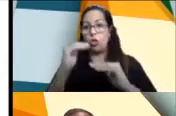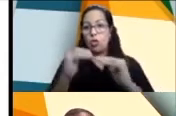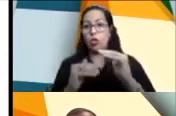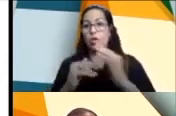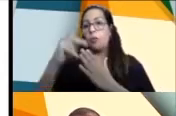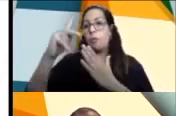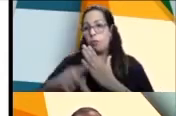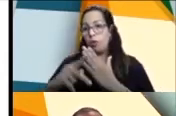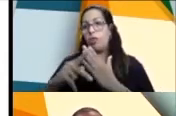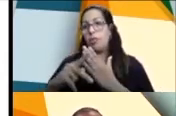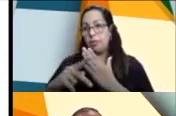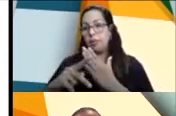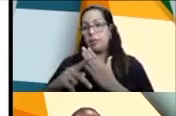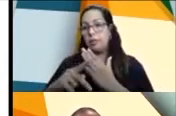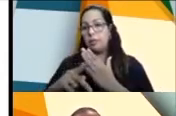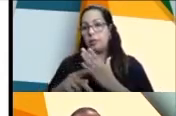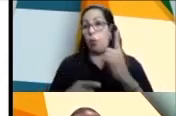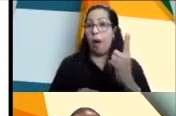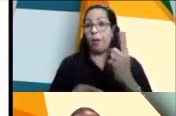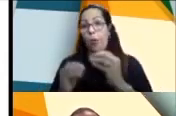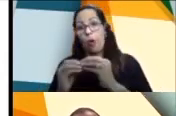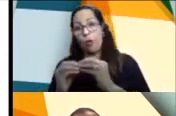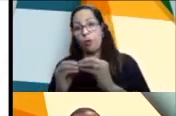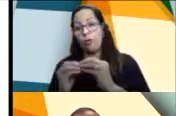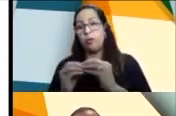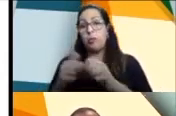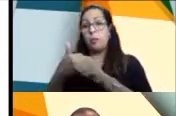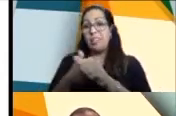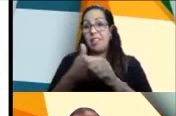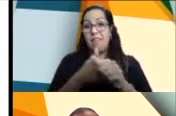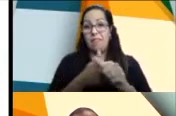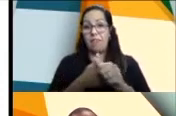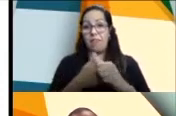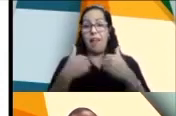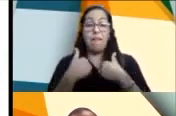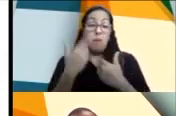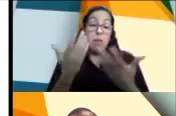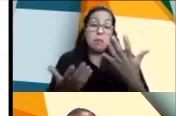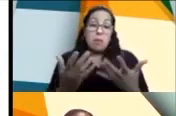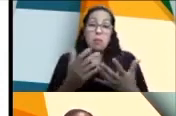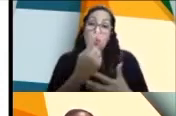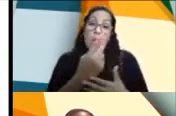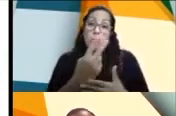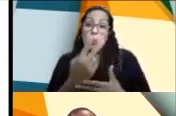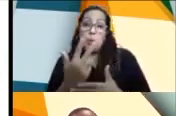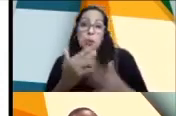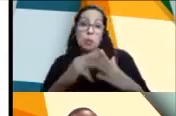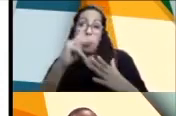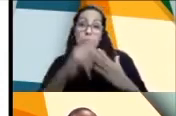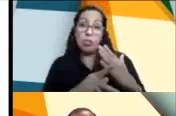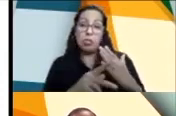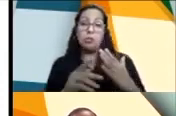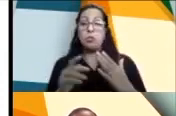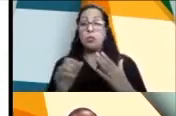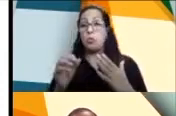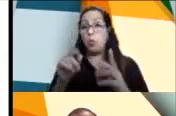the projects, right? So every subrecipient is gonna have multiple projects. So the goal in this